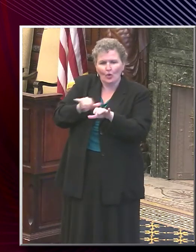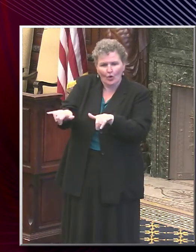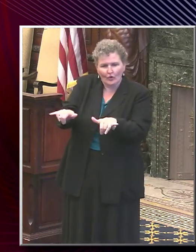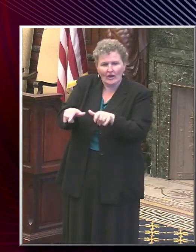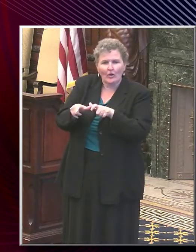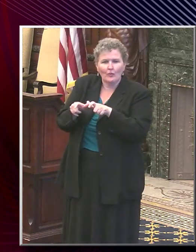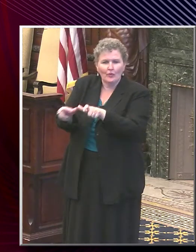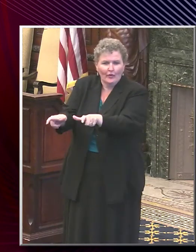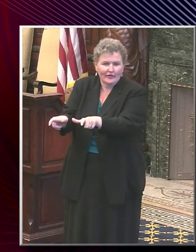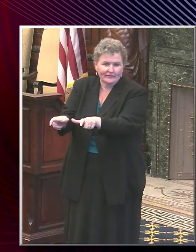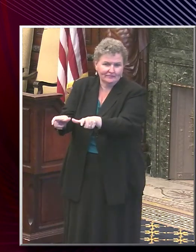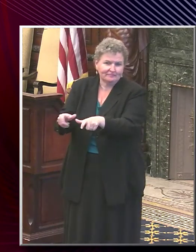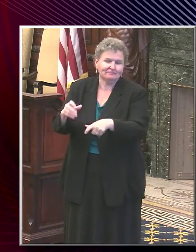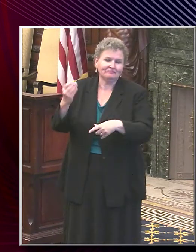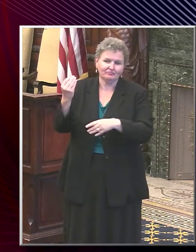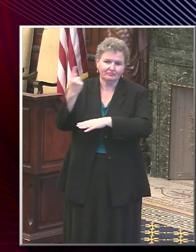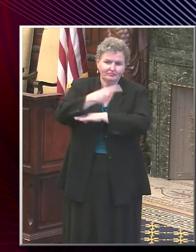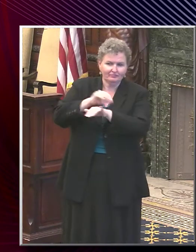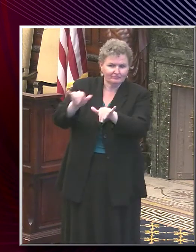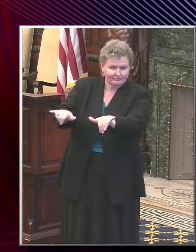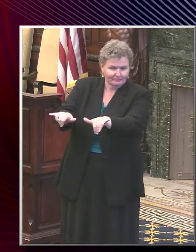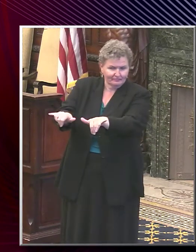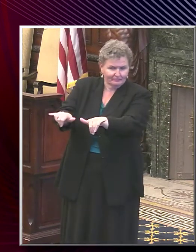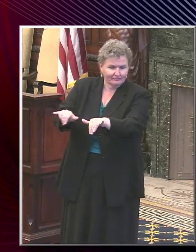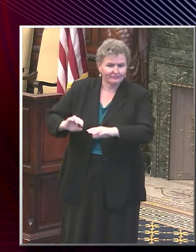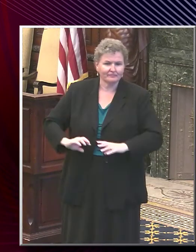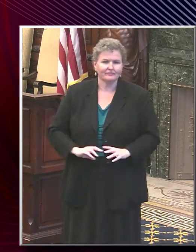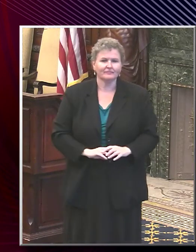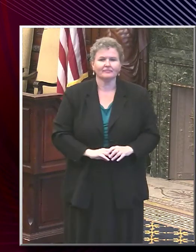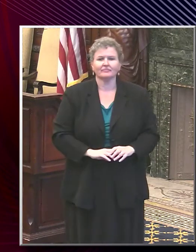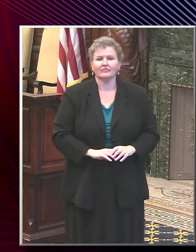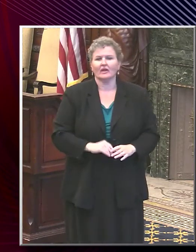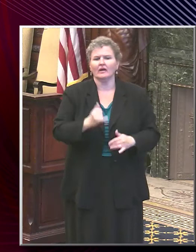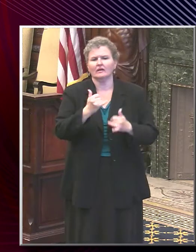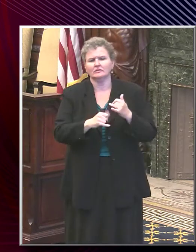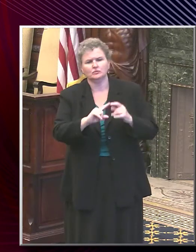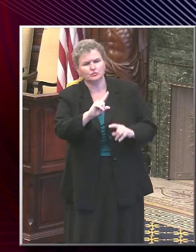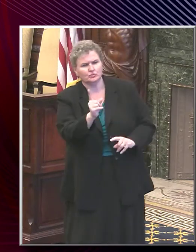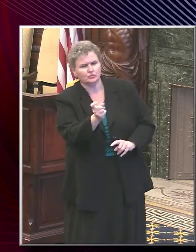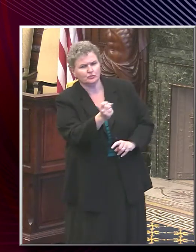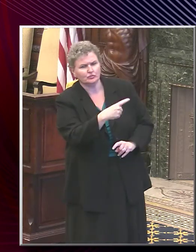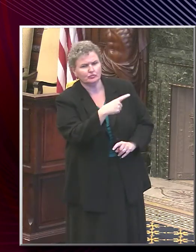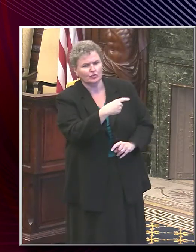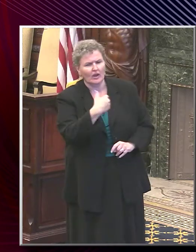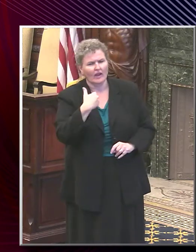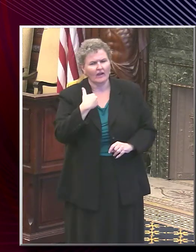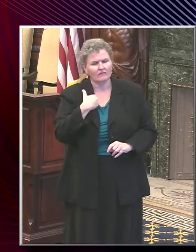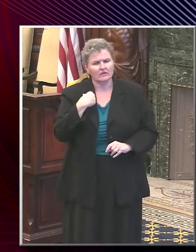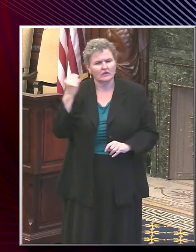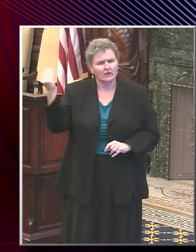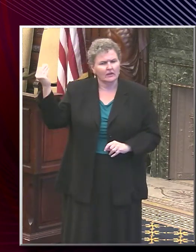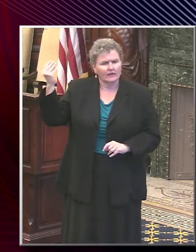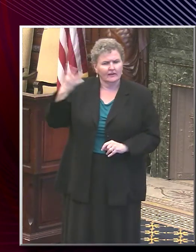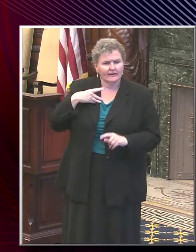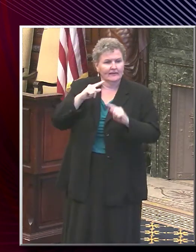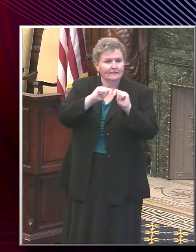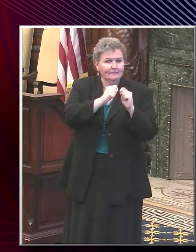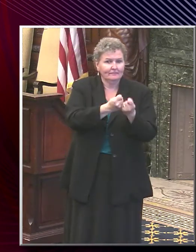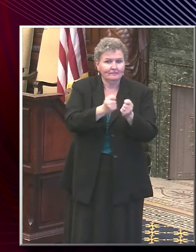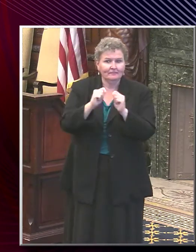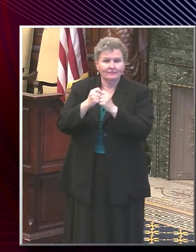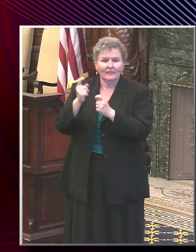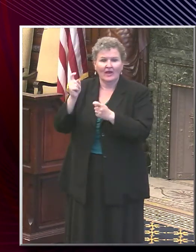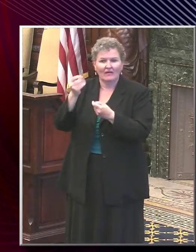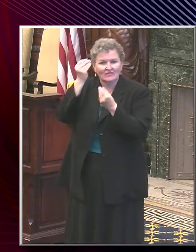days. Last question. Do you have any updates on the situation? Like, I was told that the teams have to tell you guys if there's